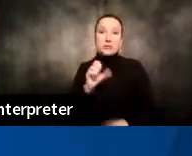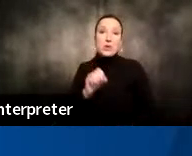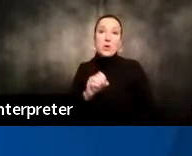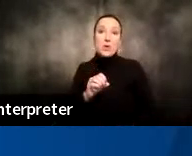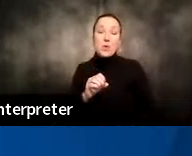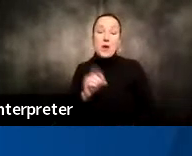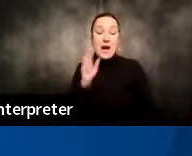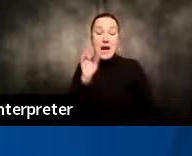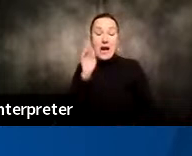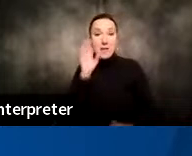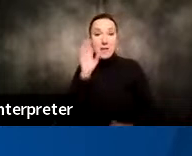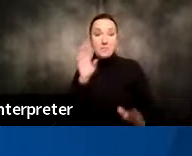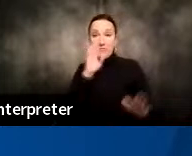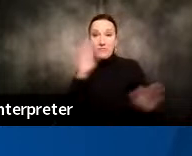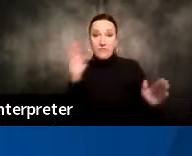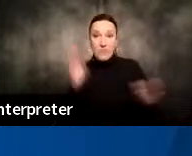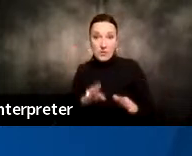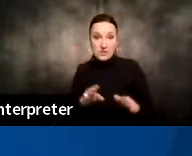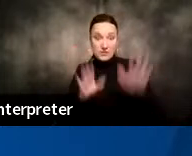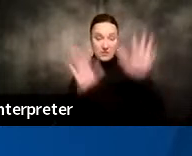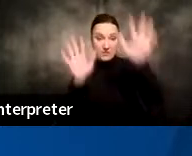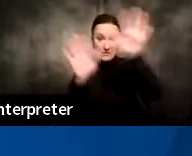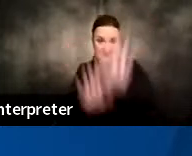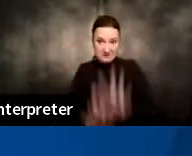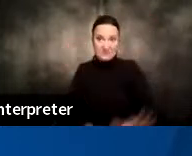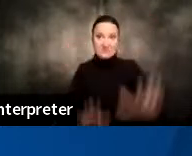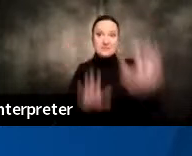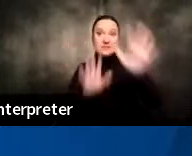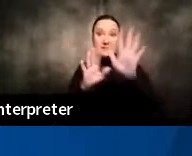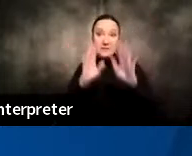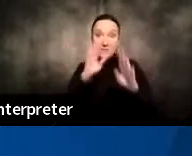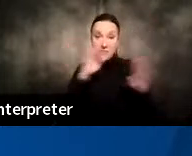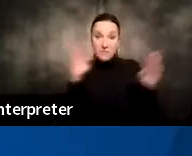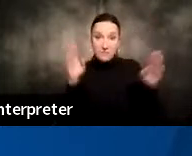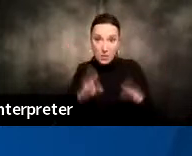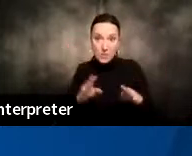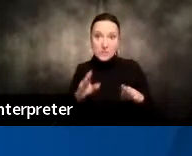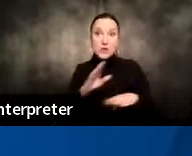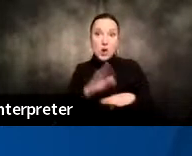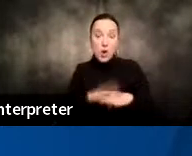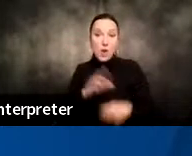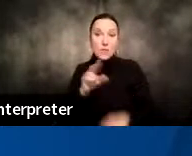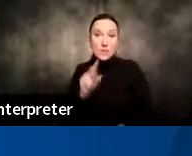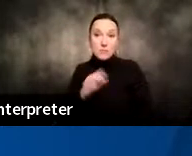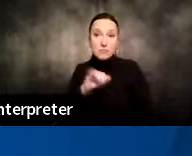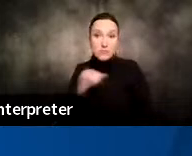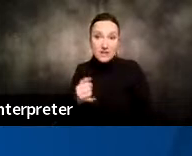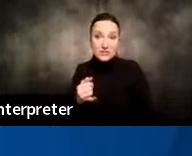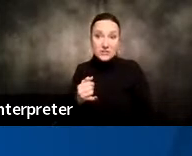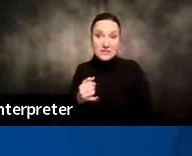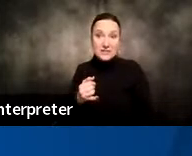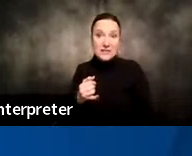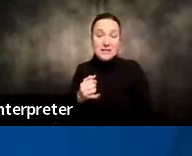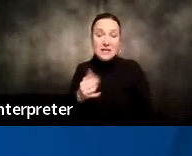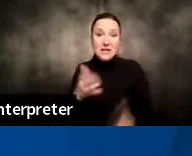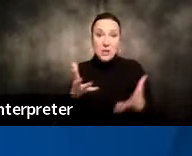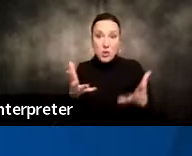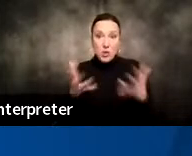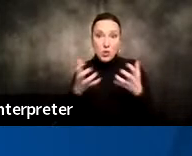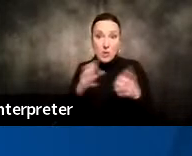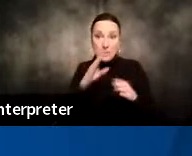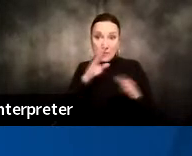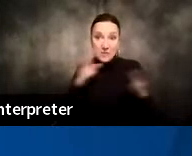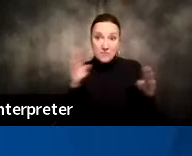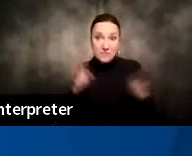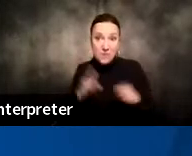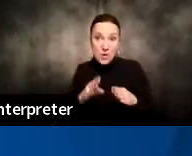entirety of this. So I don't need you to try to send me around and say stay focused. I'm focused on this project, and I think that you would want me to be focused on it all so that you